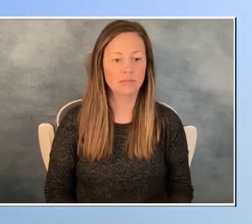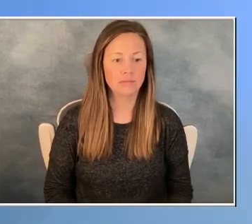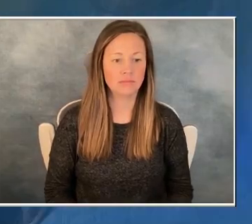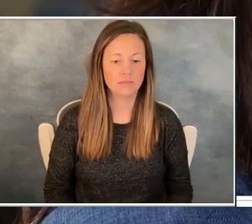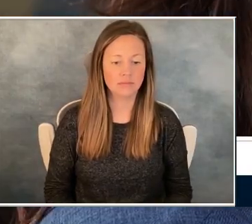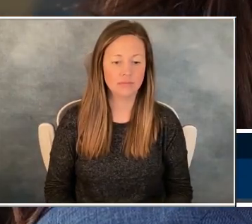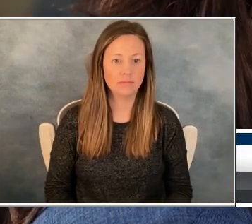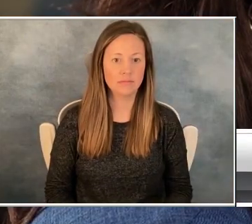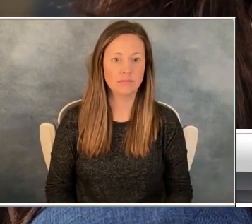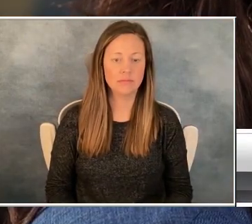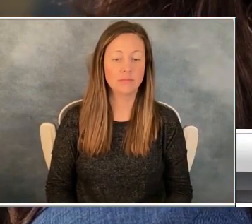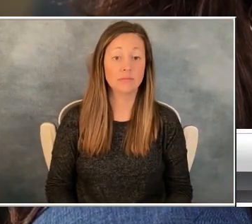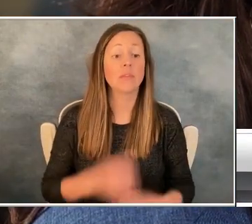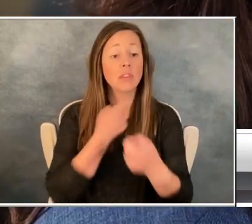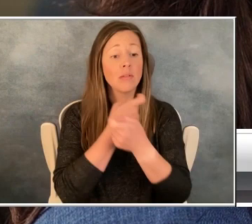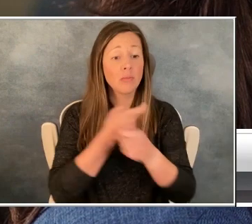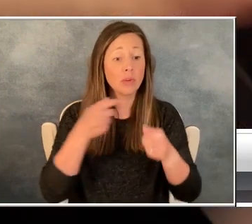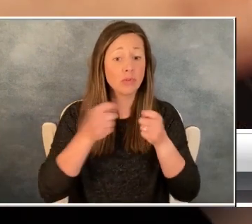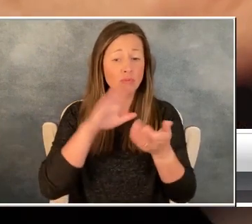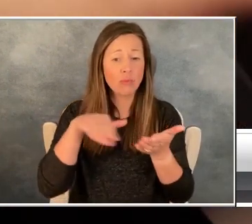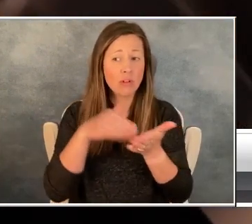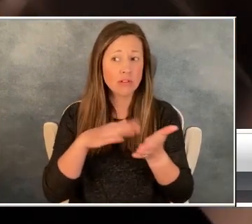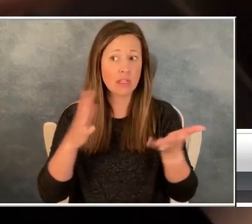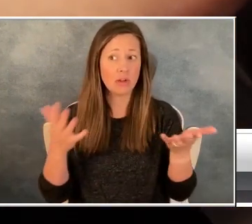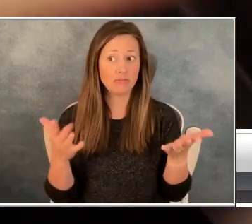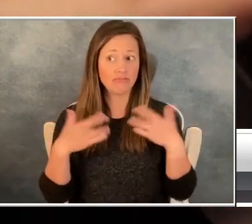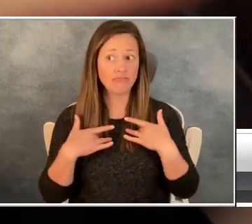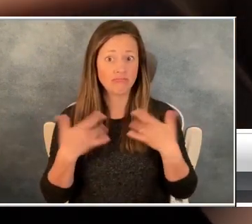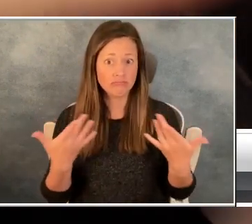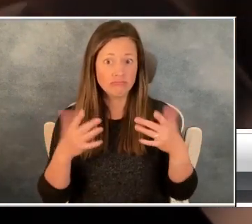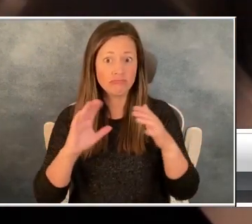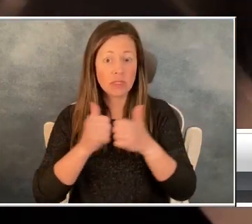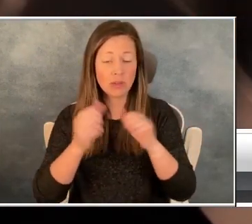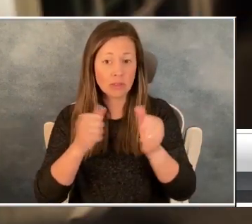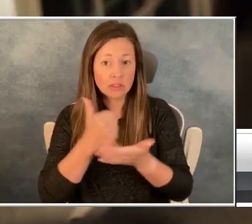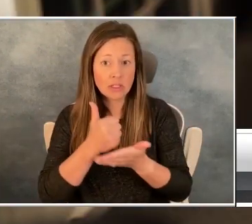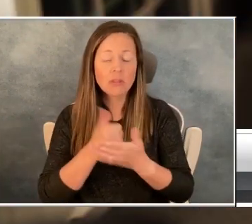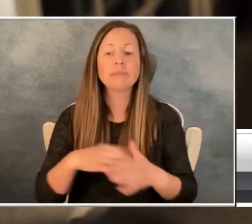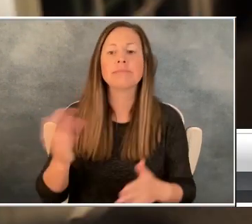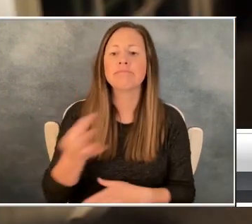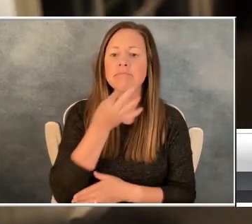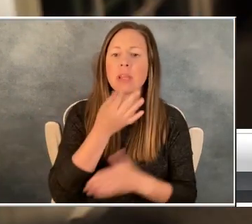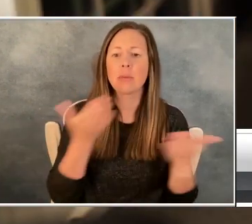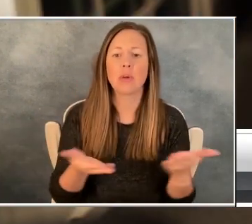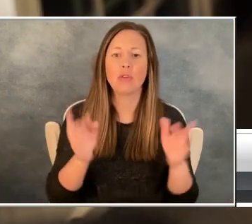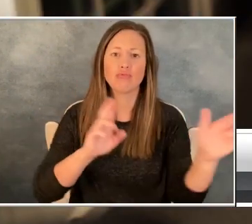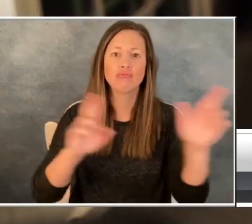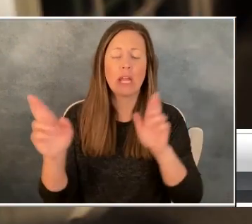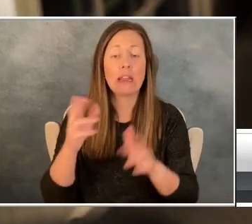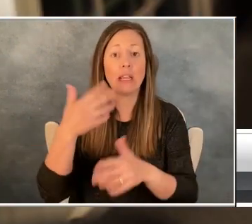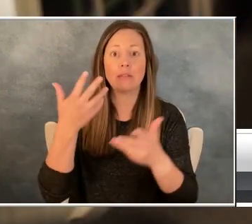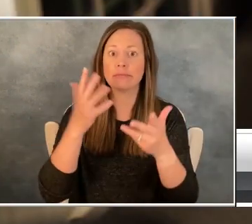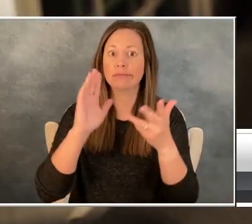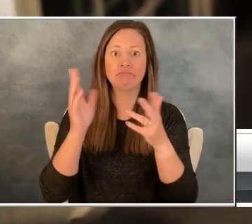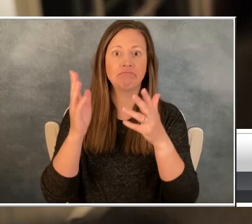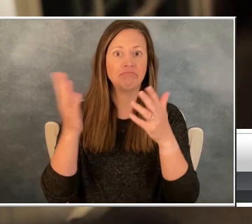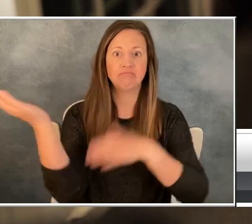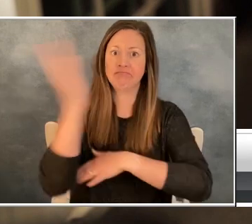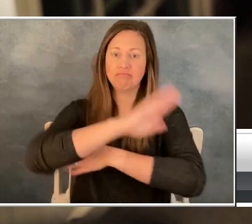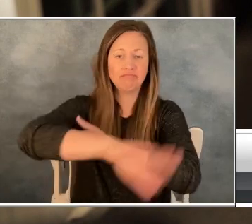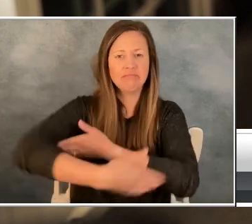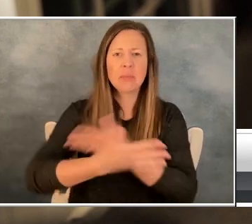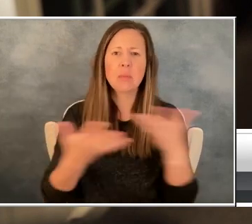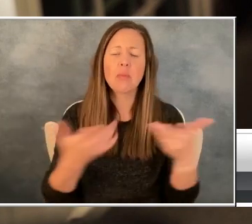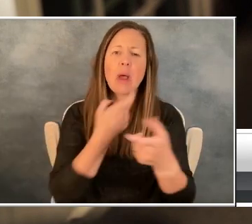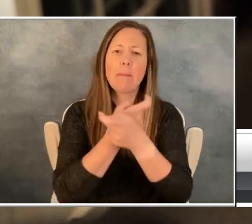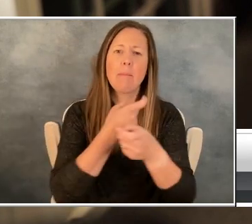Poison Control Center. How can I help you? Experts on standby every second of every day. What do poison control